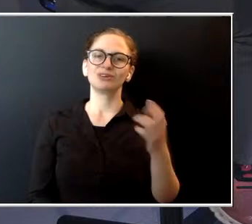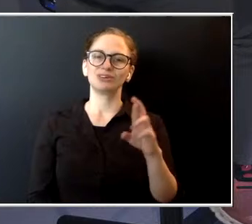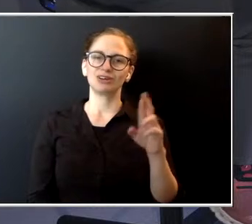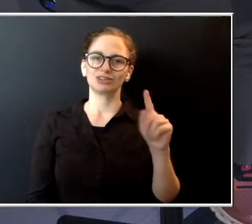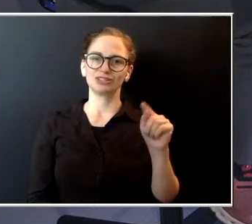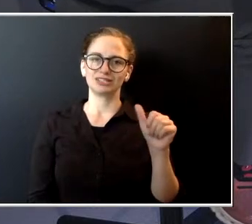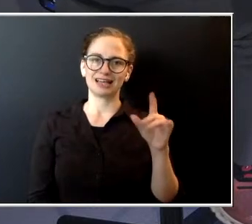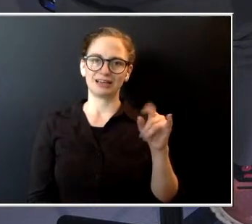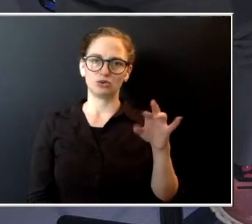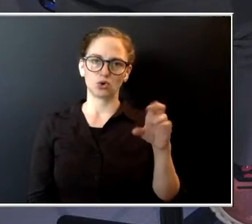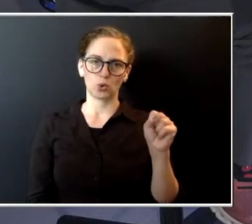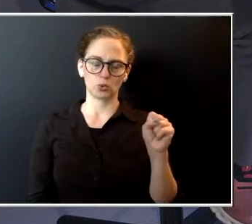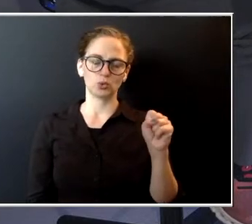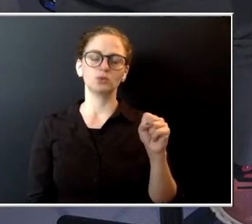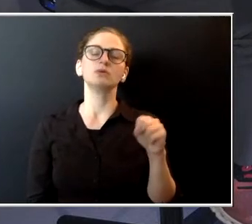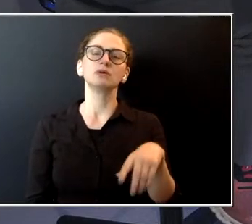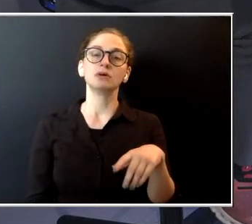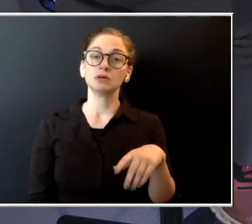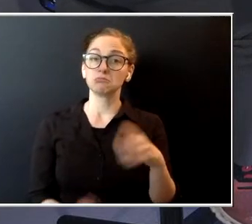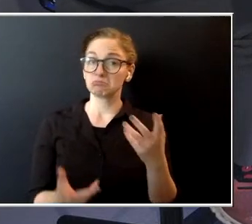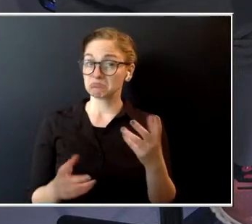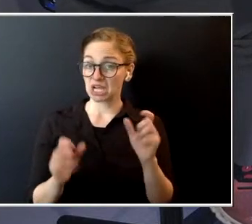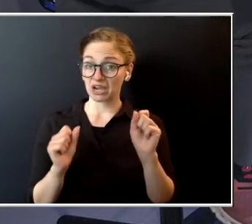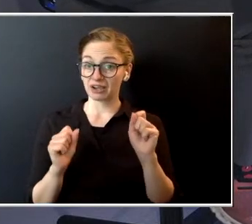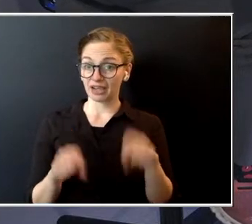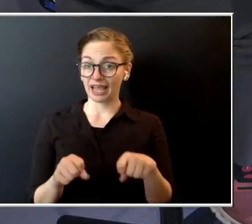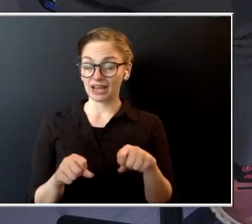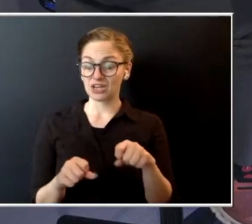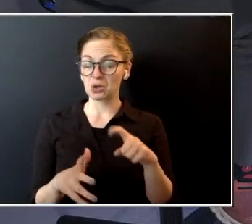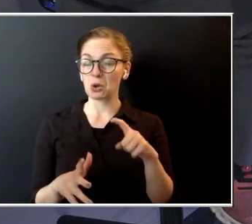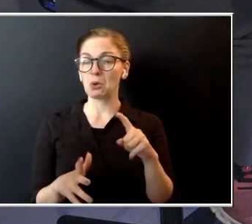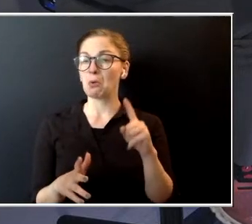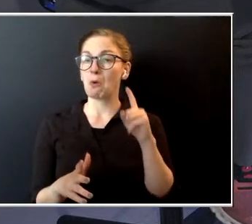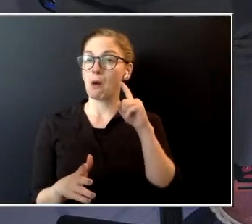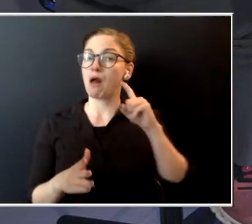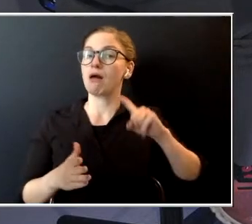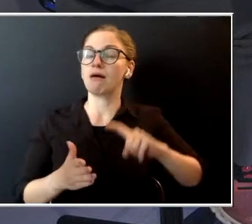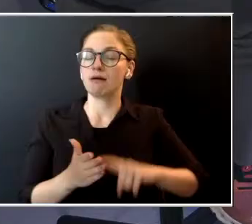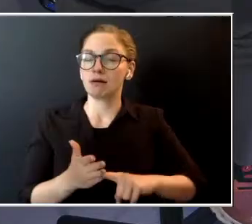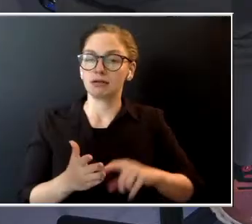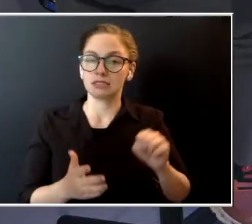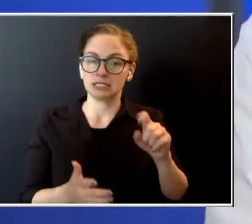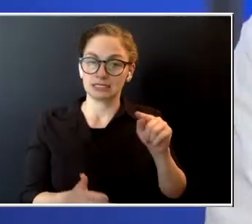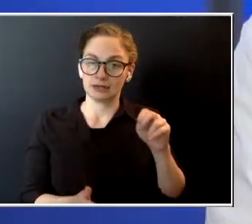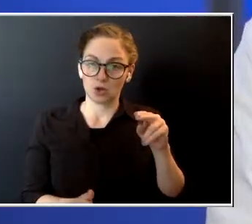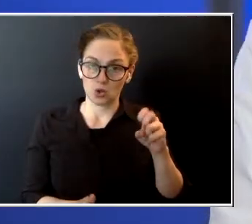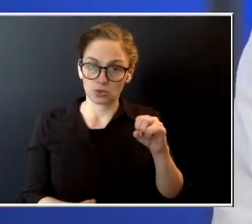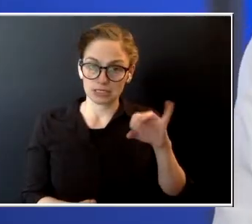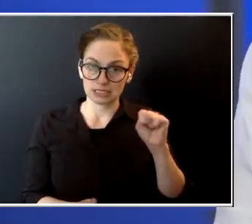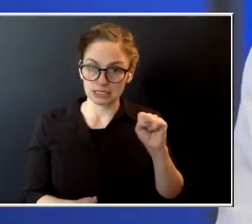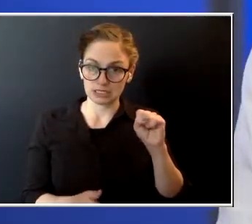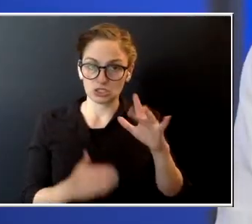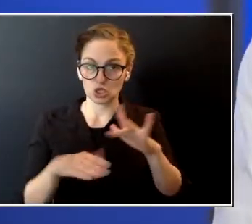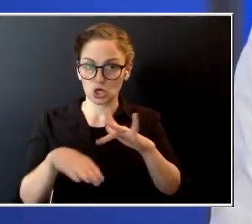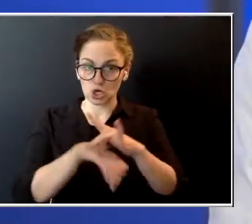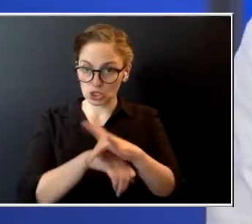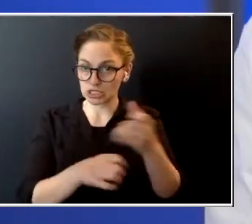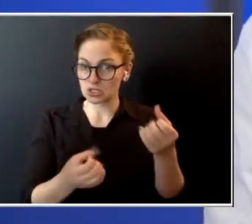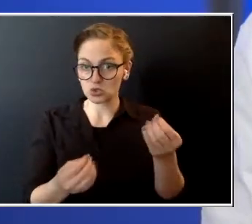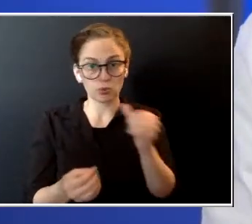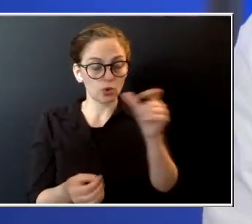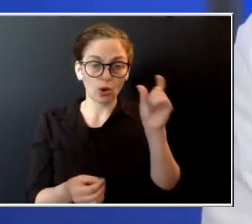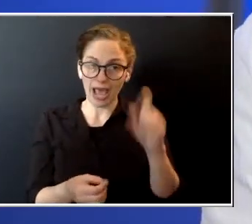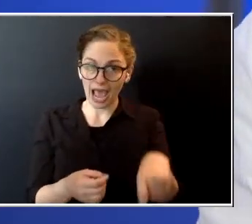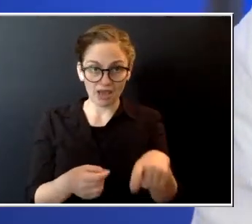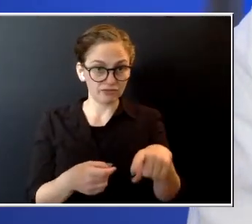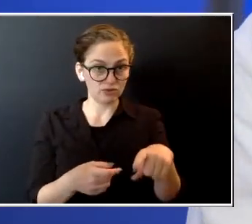early so you don't have to go to valve replacement or valve surgery even with TAVR? So, I mean, eventually, unfortunately, there's